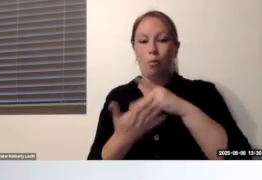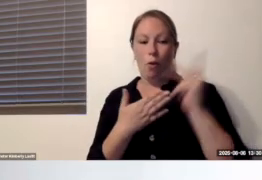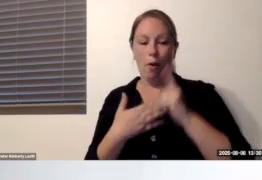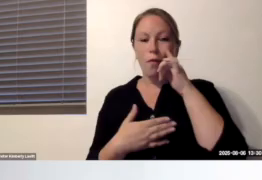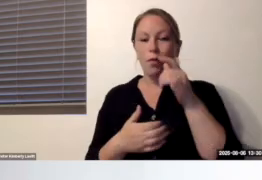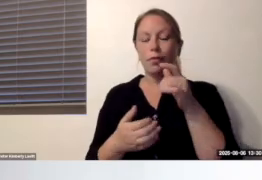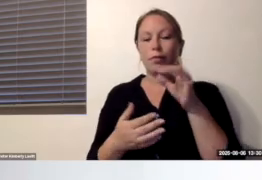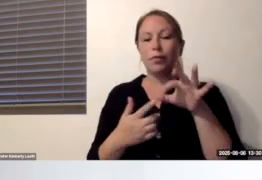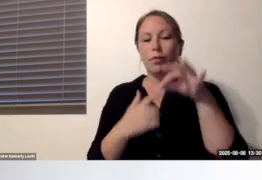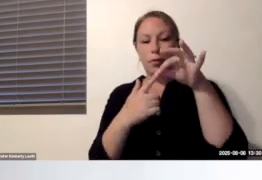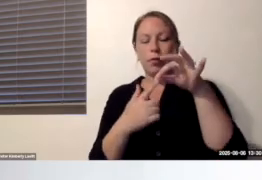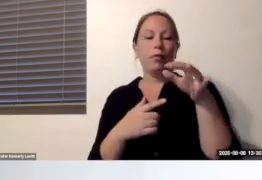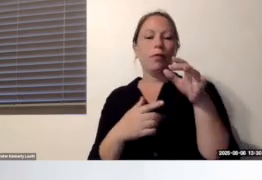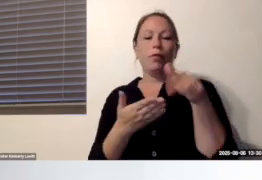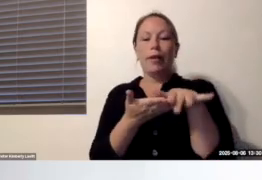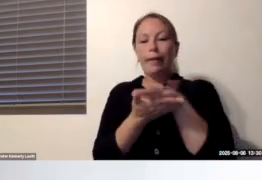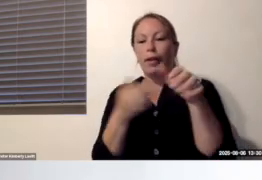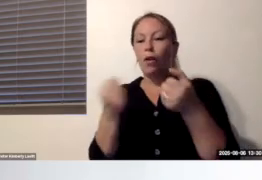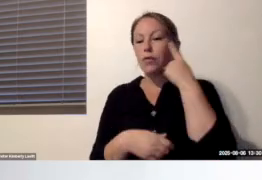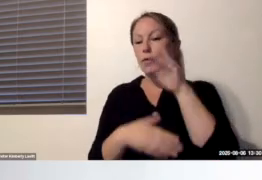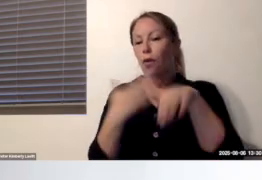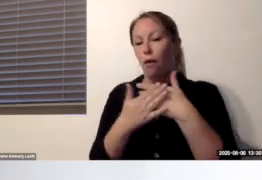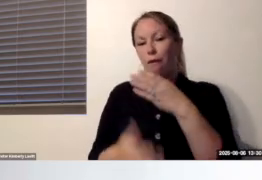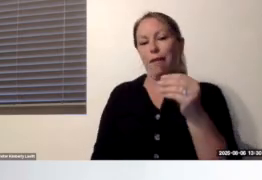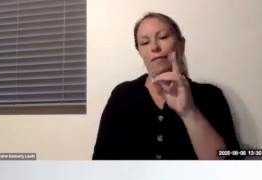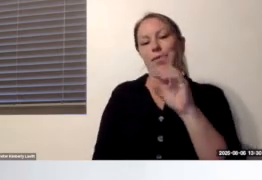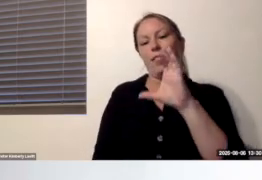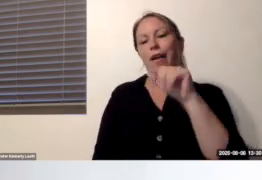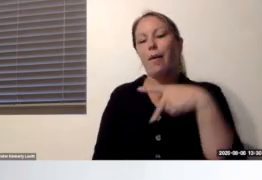specifically Regional Clean Cars for All and DCAP.